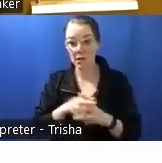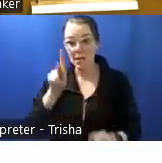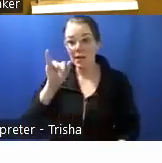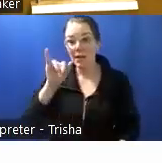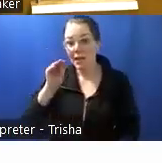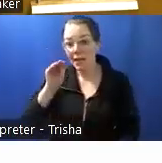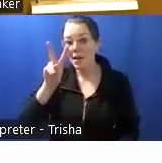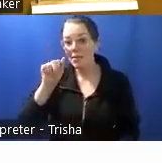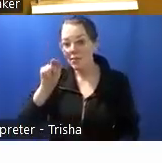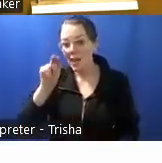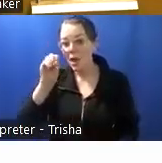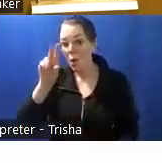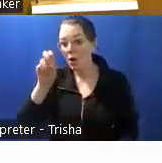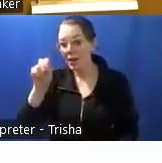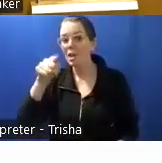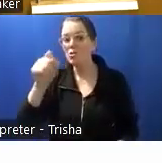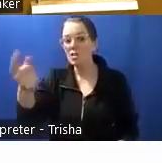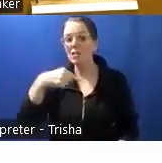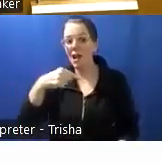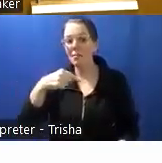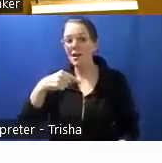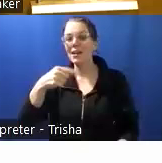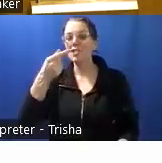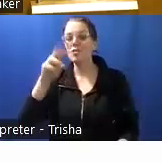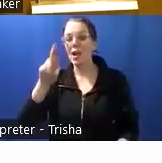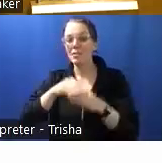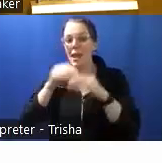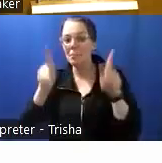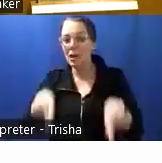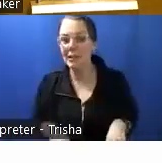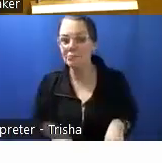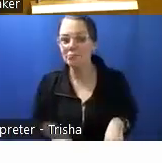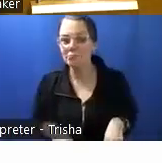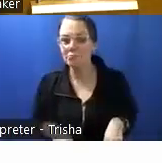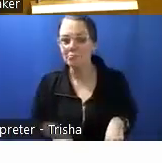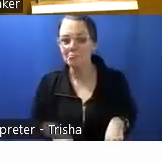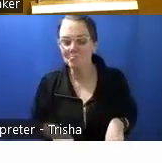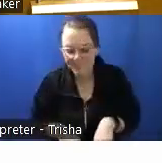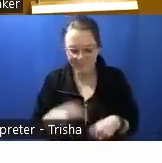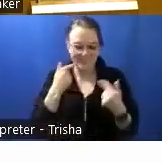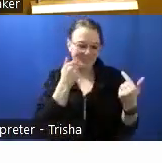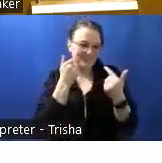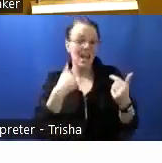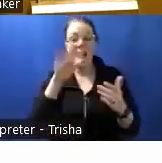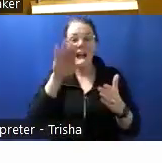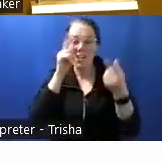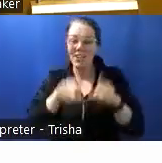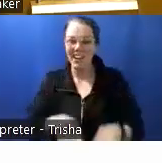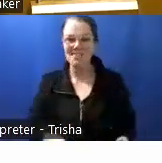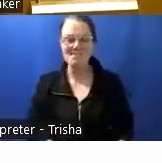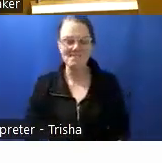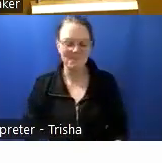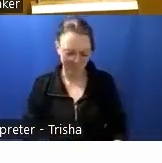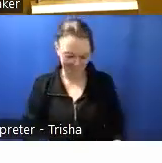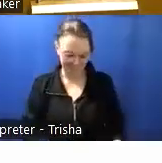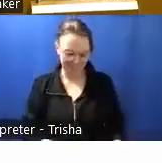really come to Grand Rounds in person. But no, I agree, and I think I